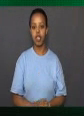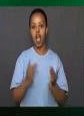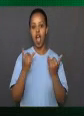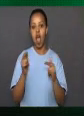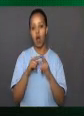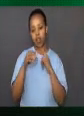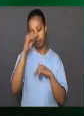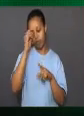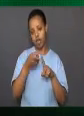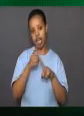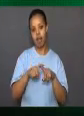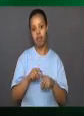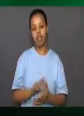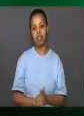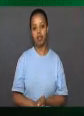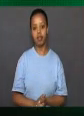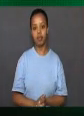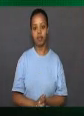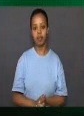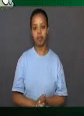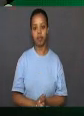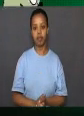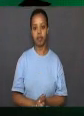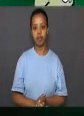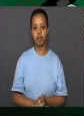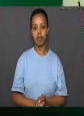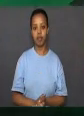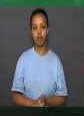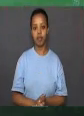Let's get back to our lesson.